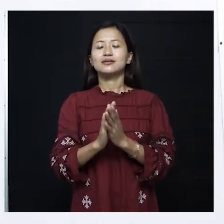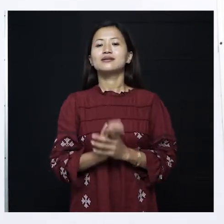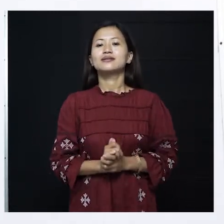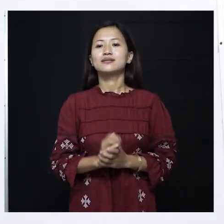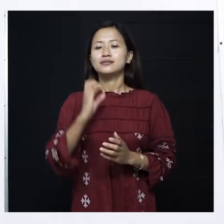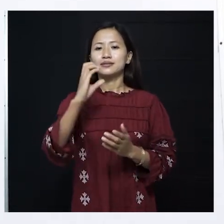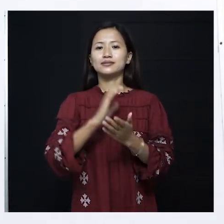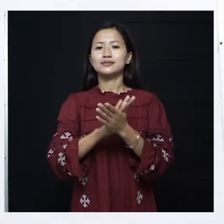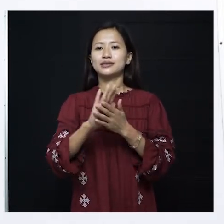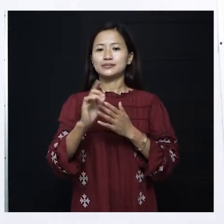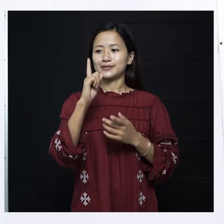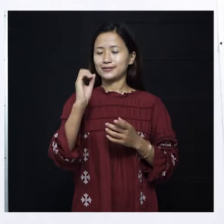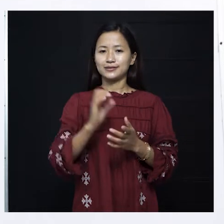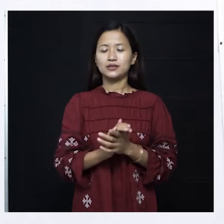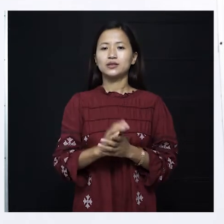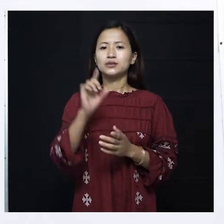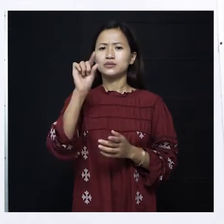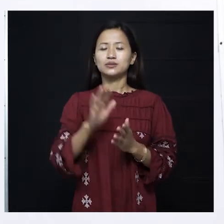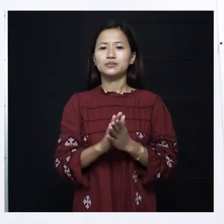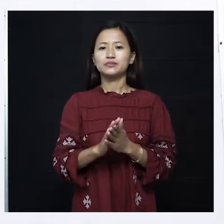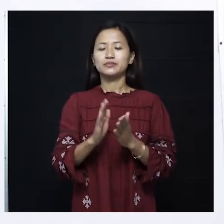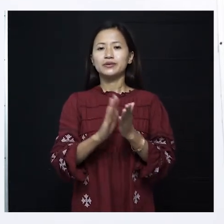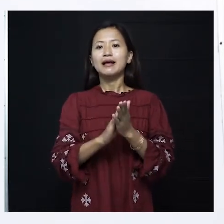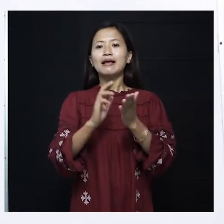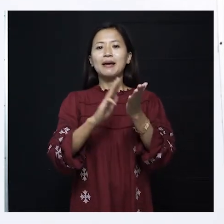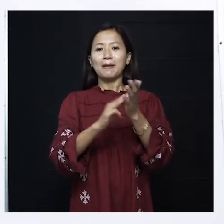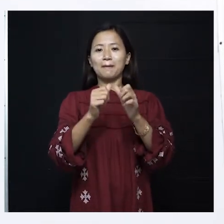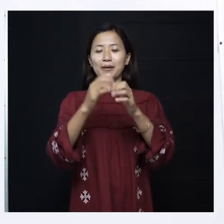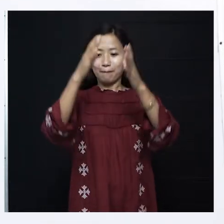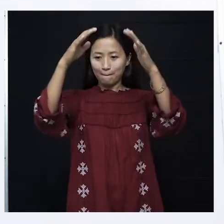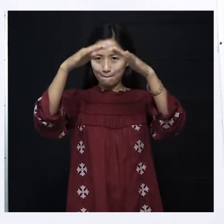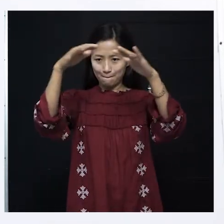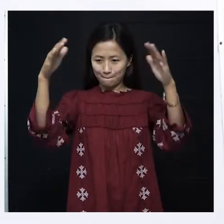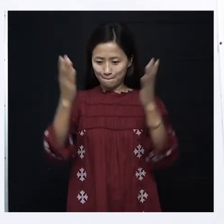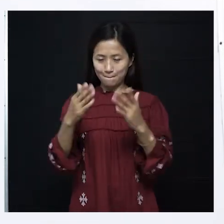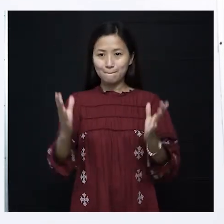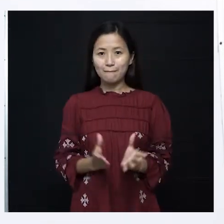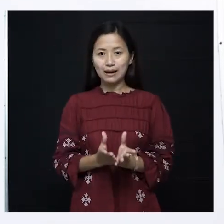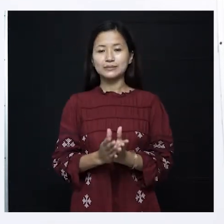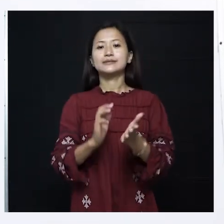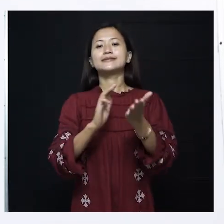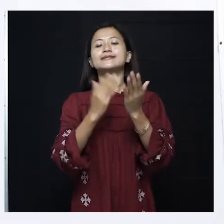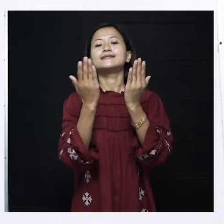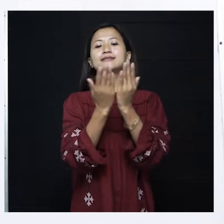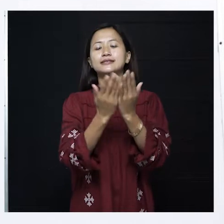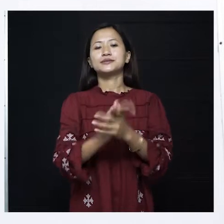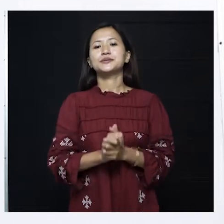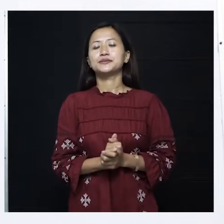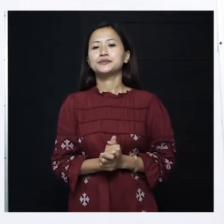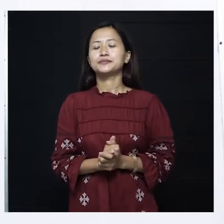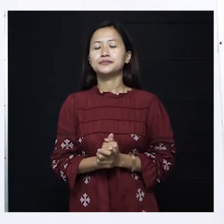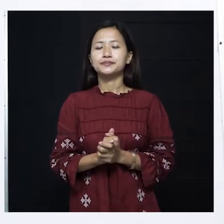your chapter 10, that is to do with map reading, okay? Map reading.